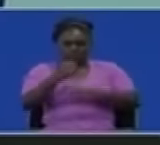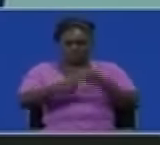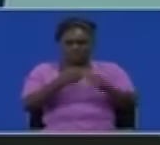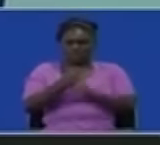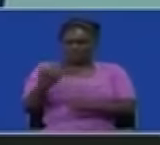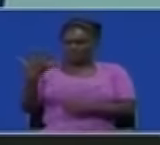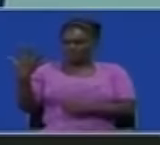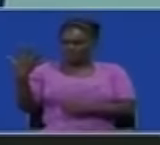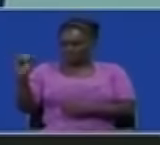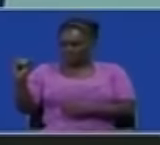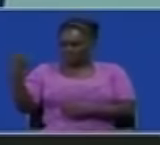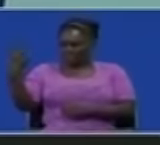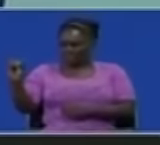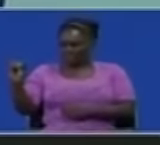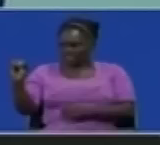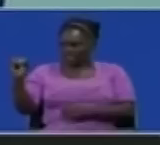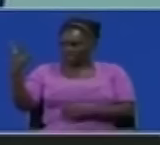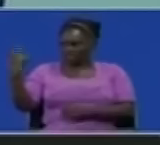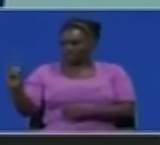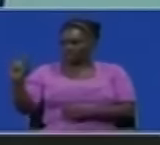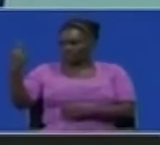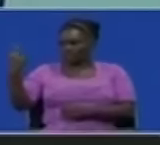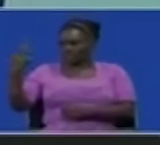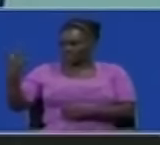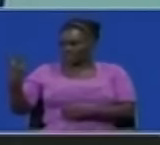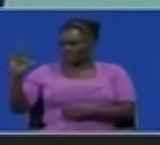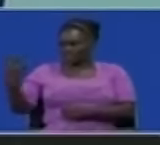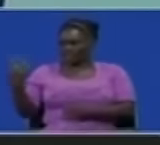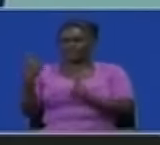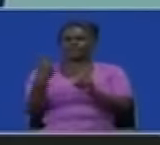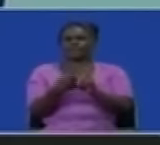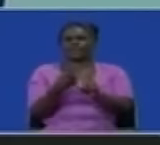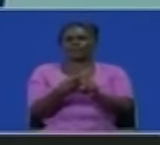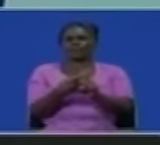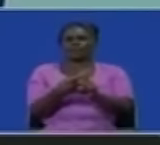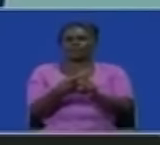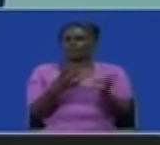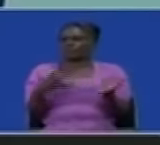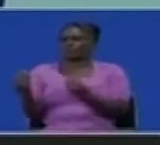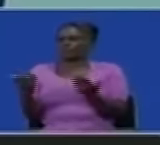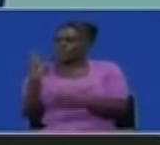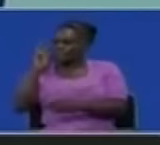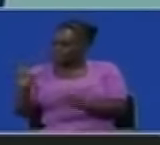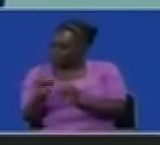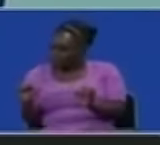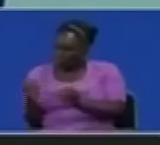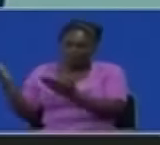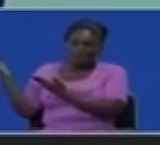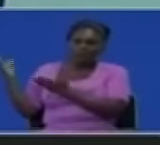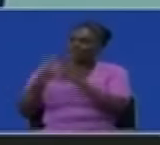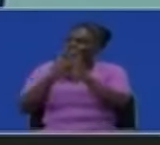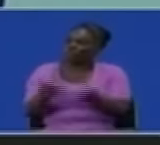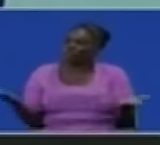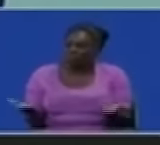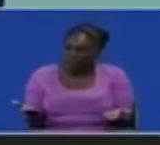50, 30, 20. That's in the first, second, and third term. Now, where do you go to if you don't see a figure like this in any